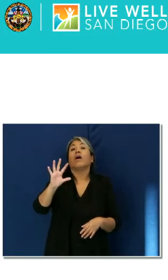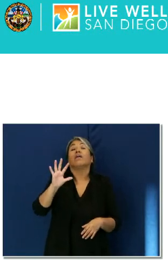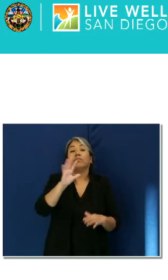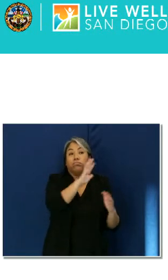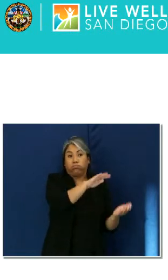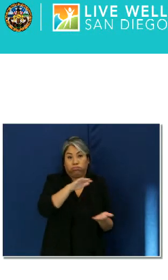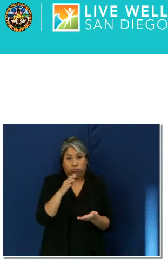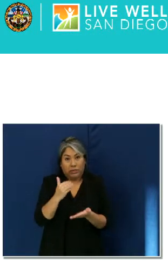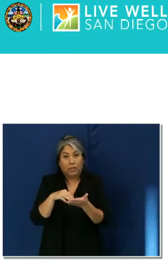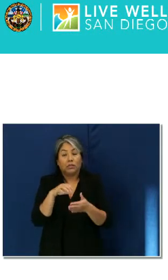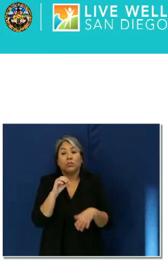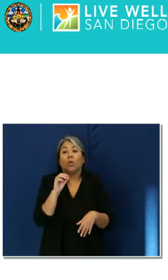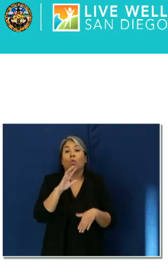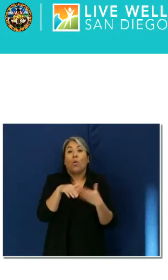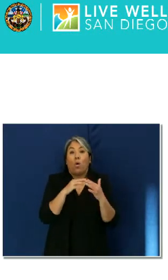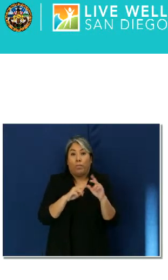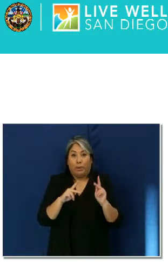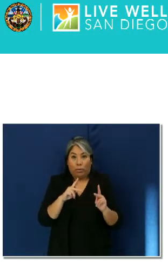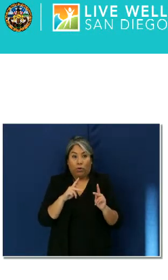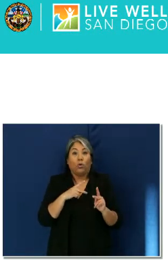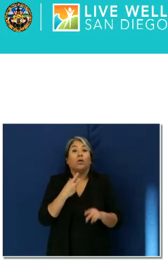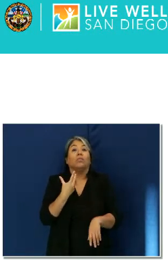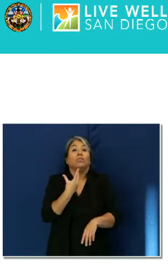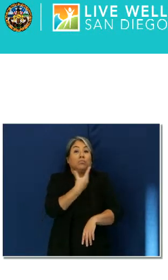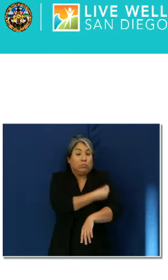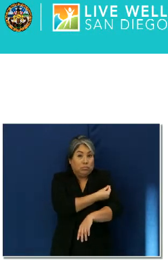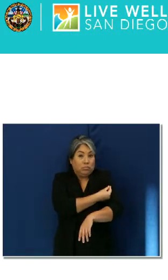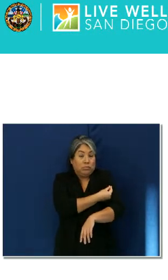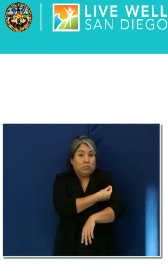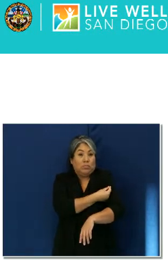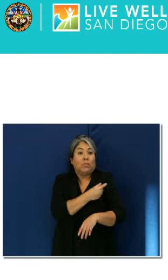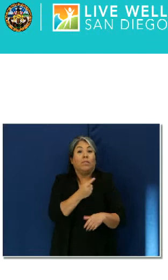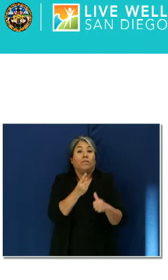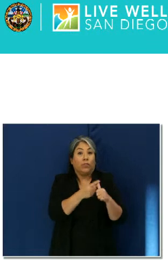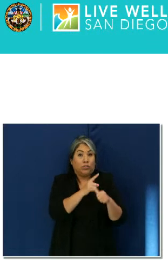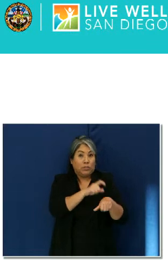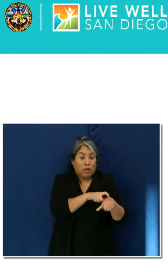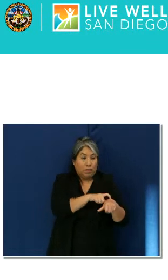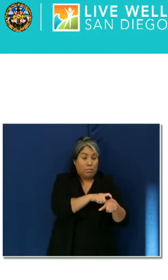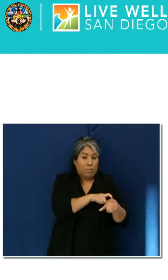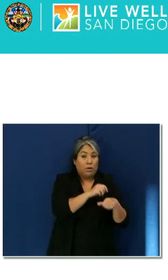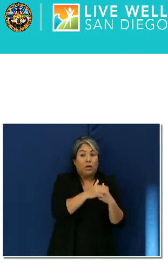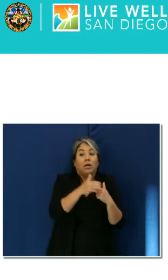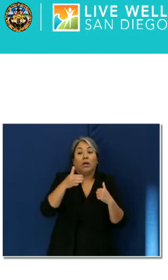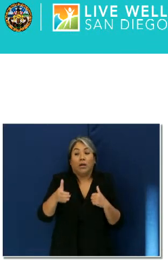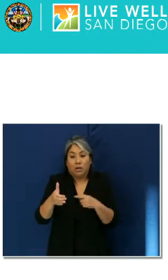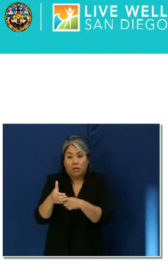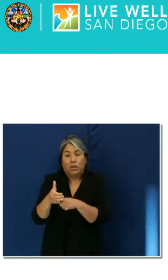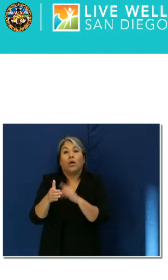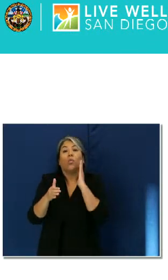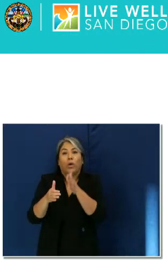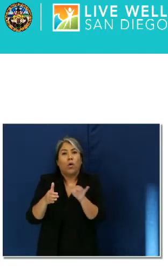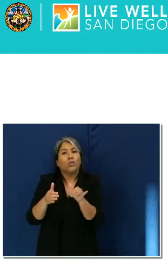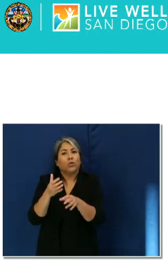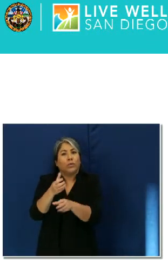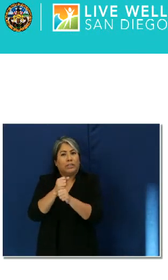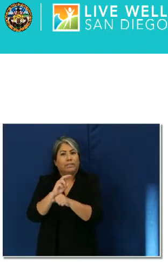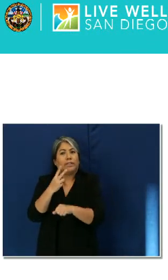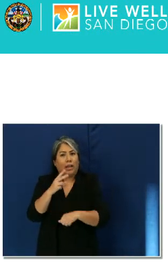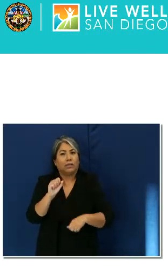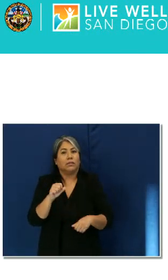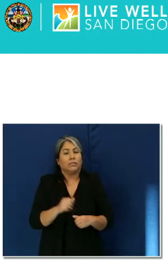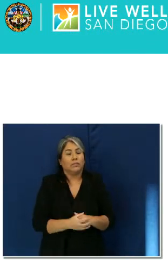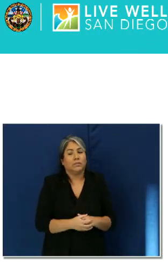28,275. So all the individuals who received their first dose will receive their second dose of vaccine.